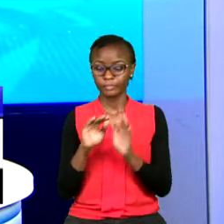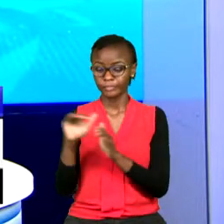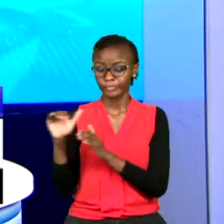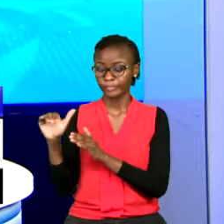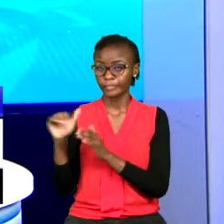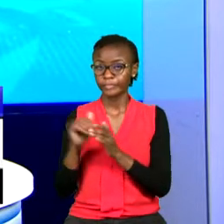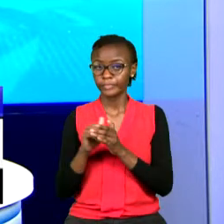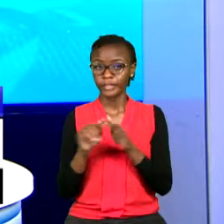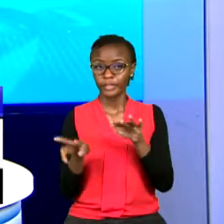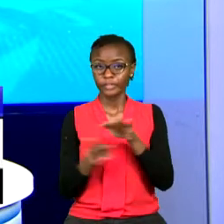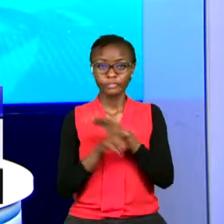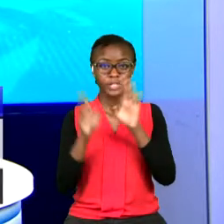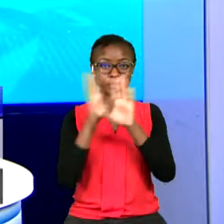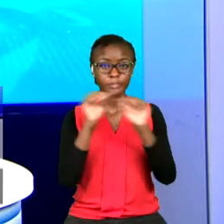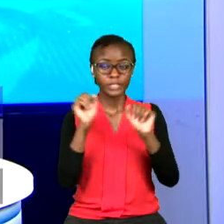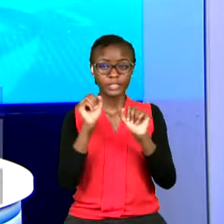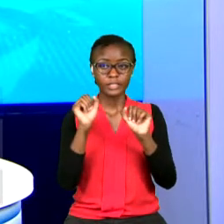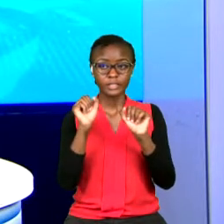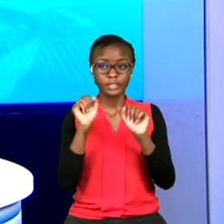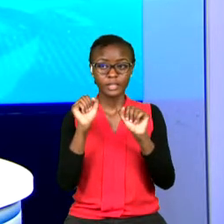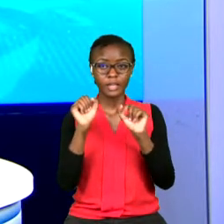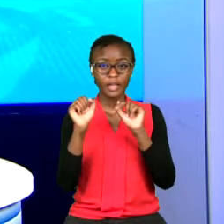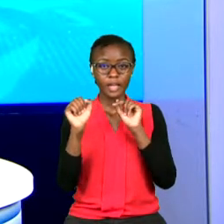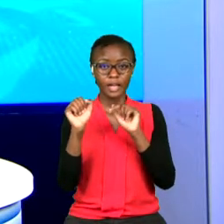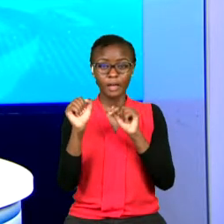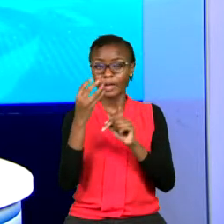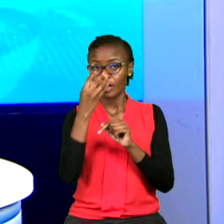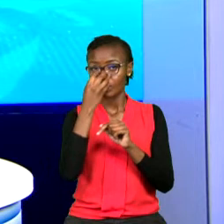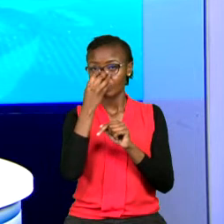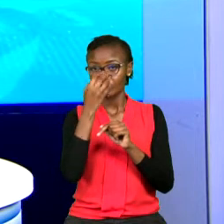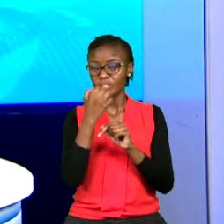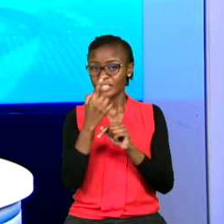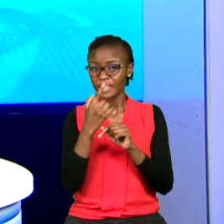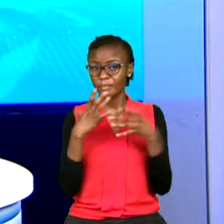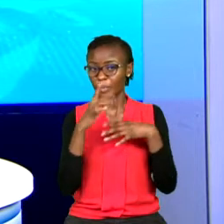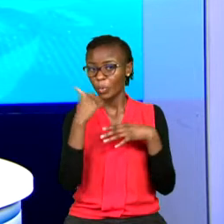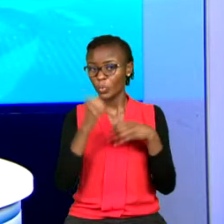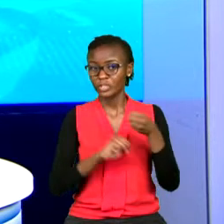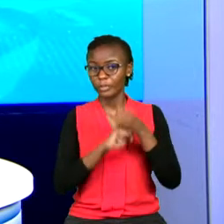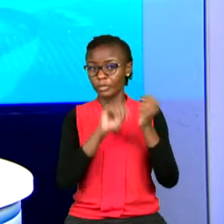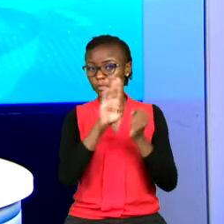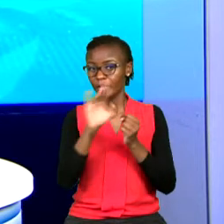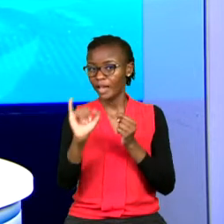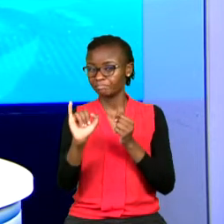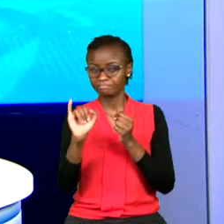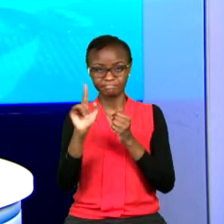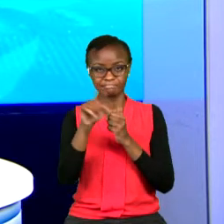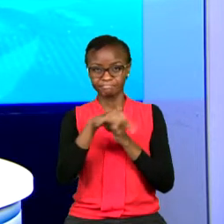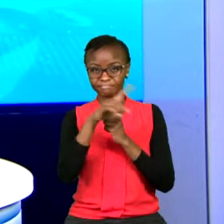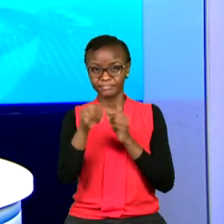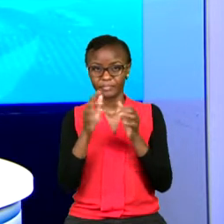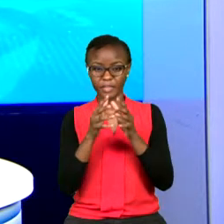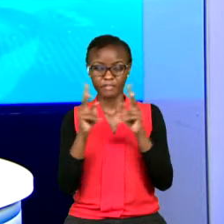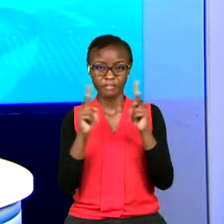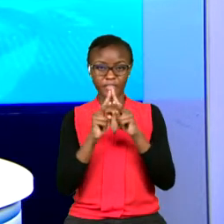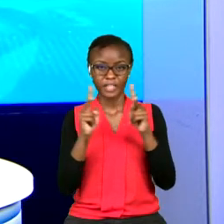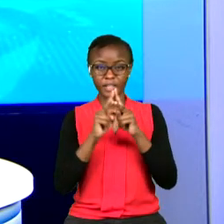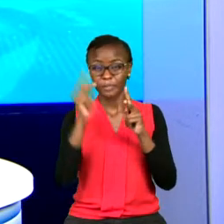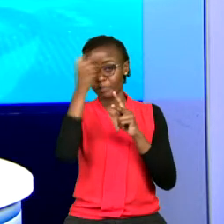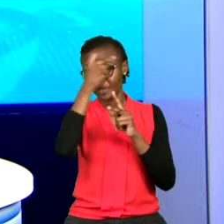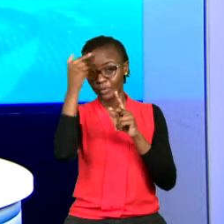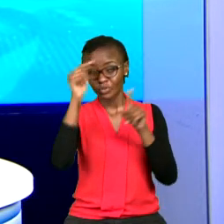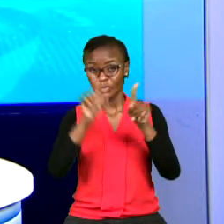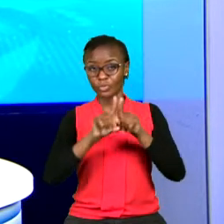Elsewhere, Deputy President William RUTO has slammed constitutional amendment frontiers with a BBI move that was termed unconstitutional by the high and